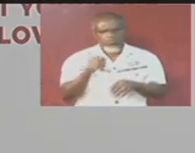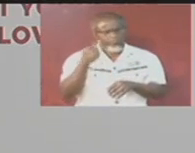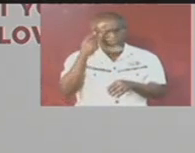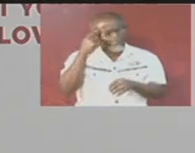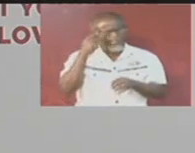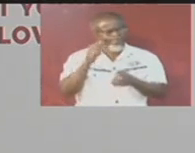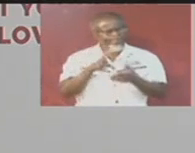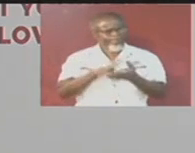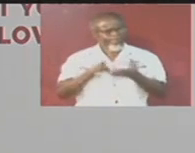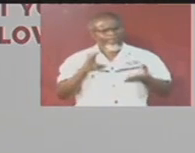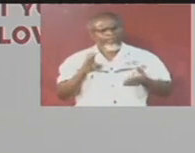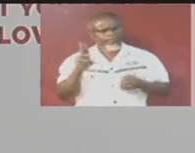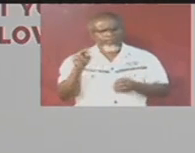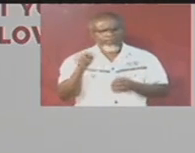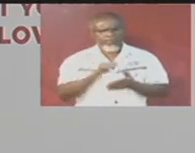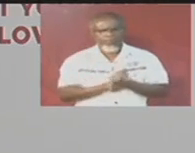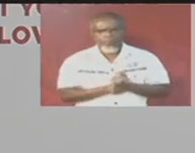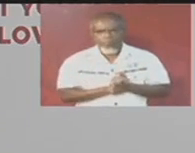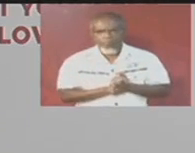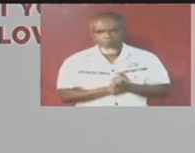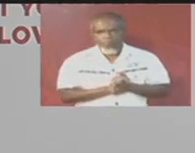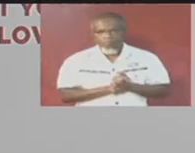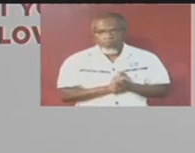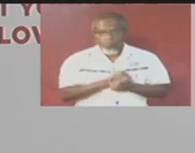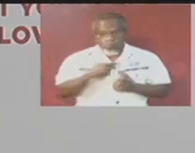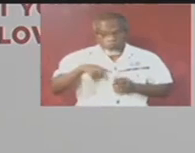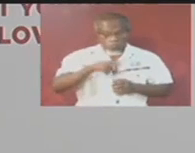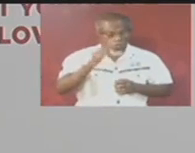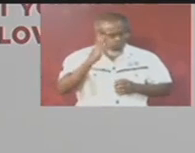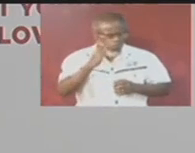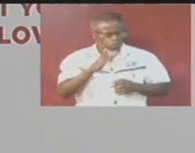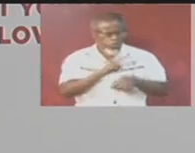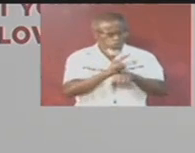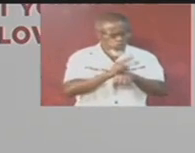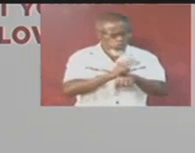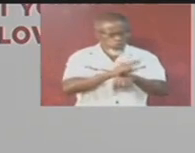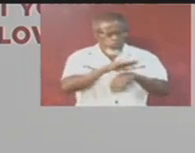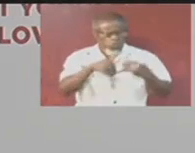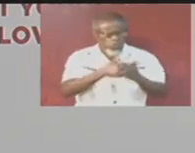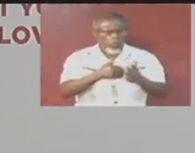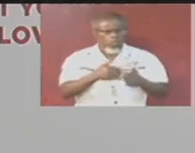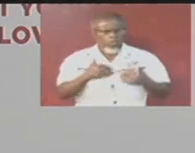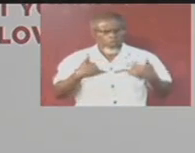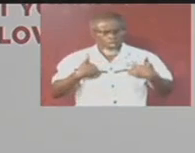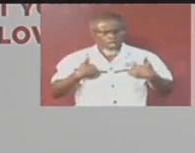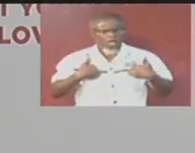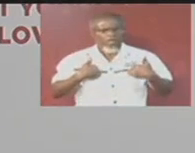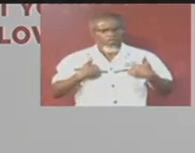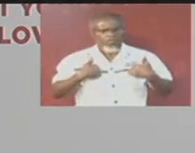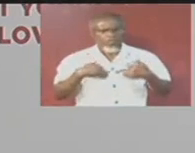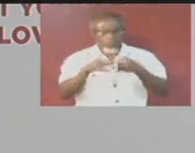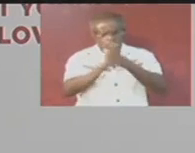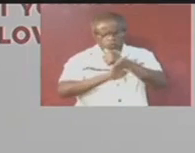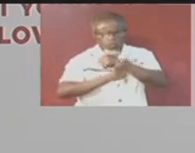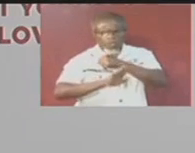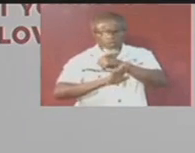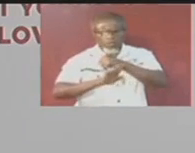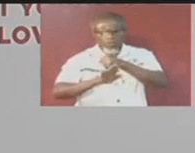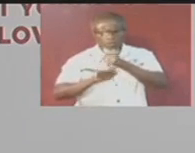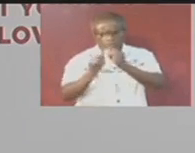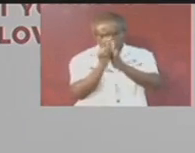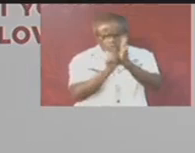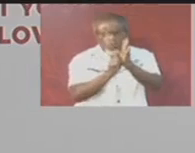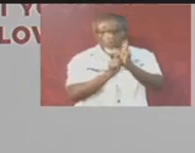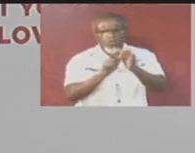are concerned, we, with the resources we have and with the laws that we have to protect us in that regard, will continue